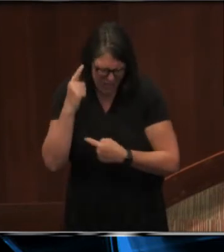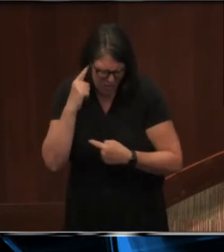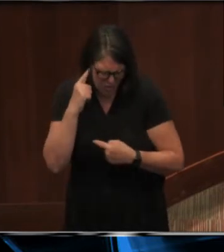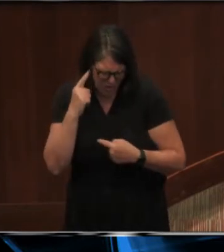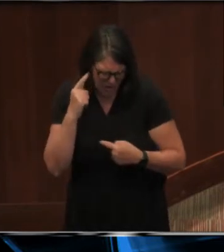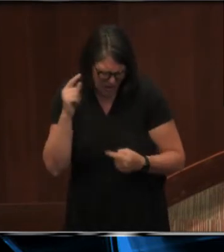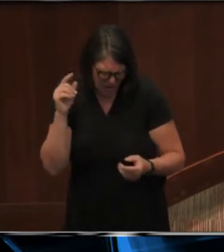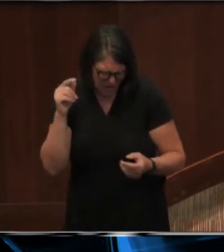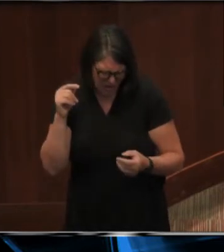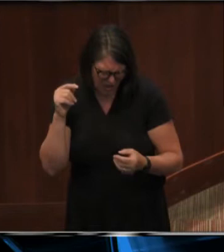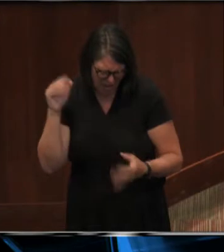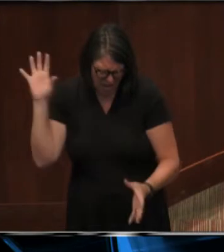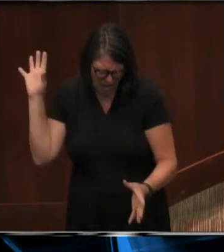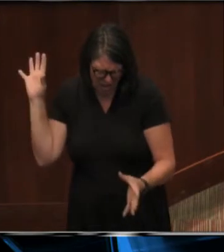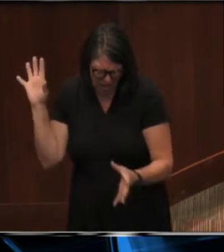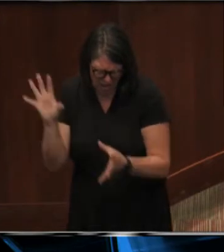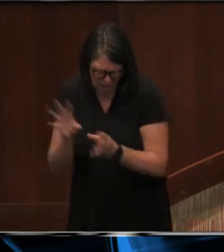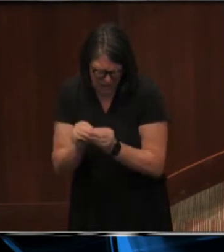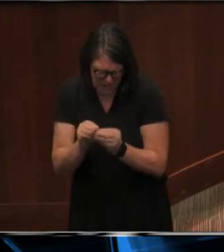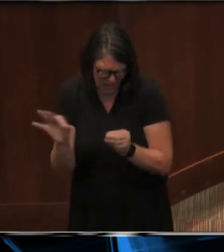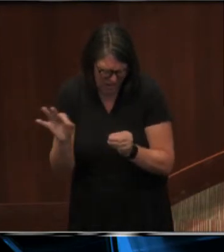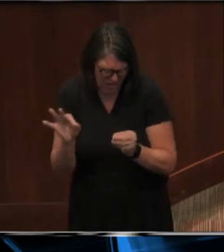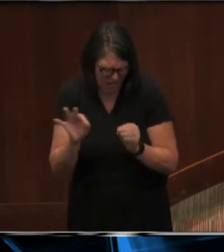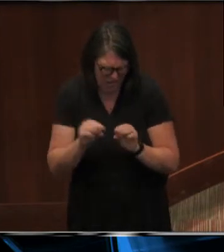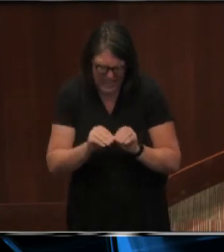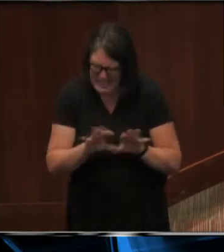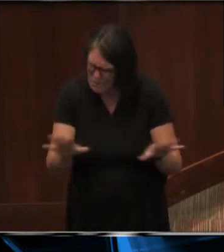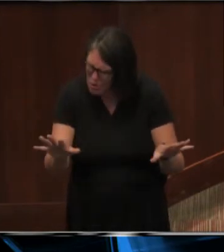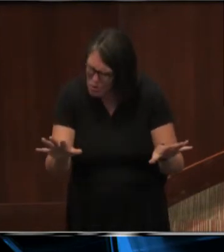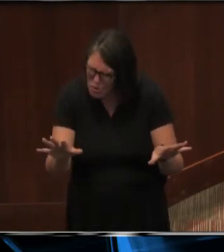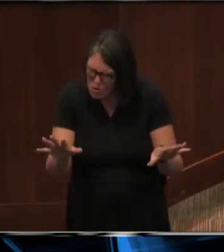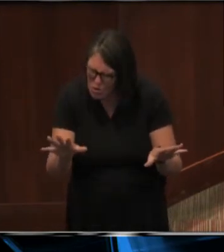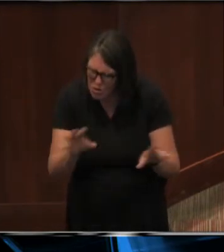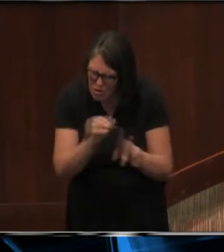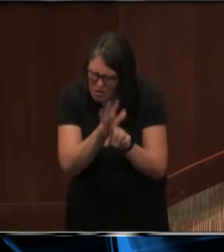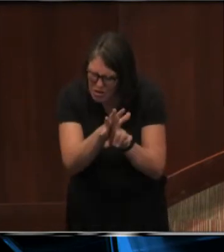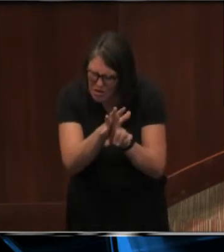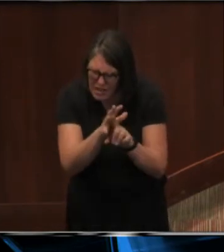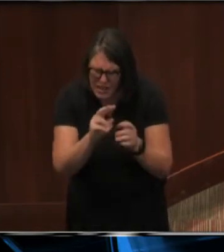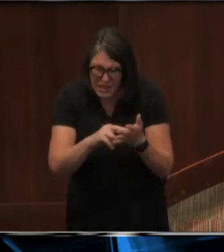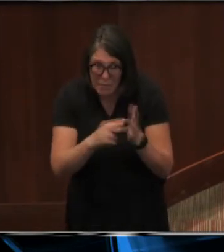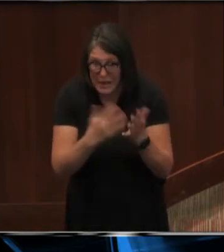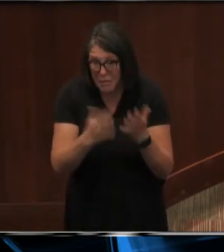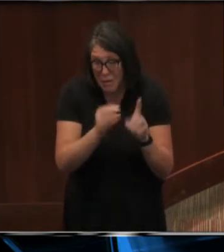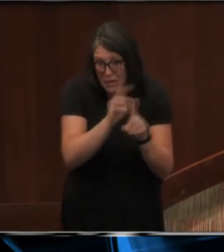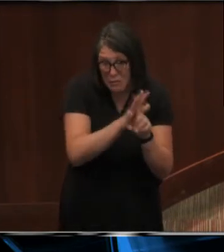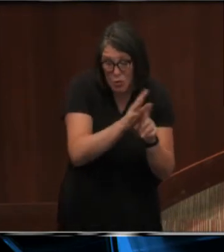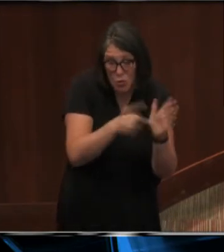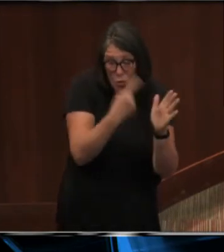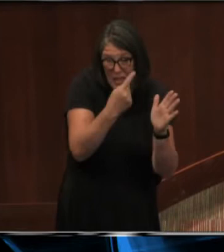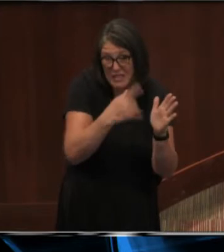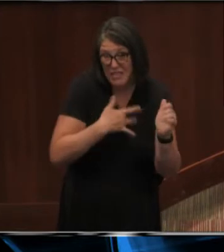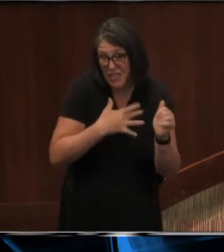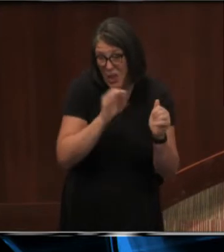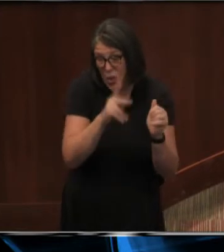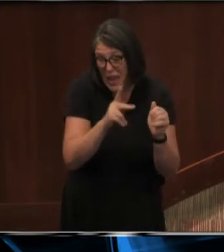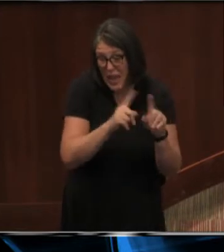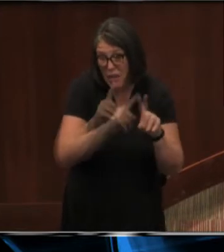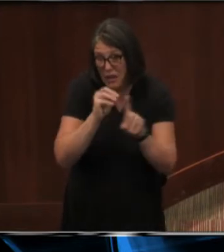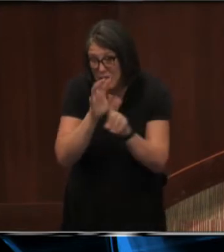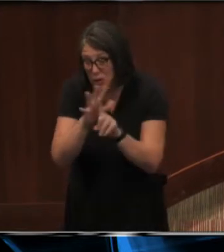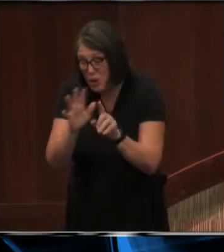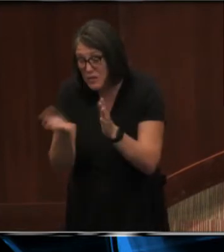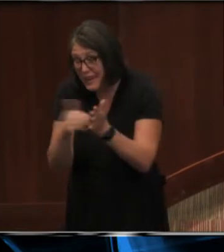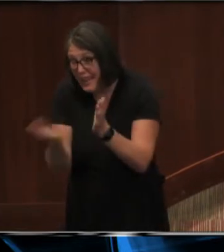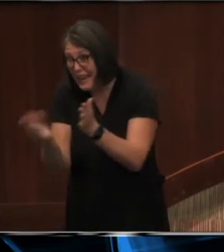of exposure. So I took that to mean you might be exposed once and be okay, but if you're exposed again